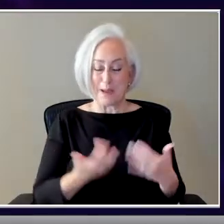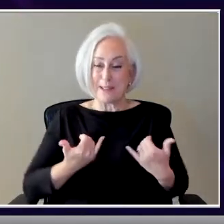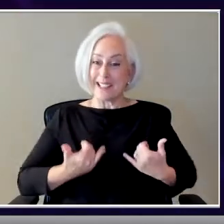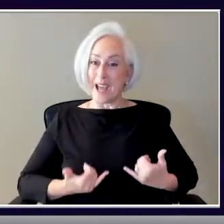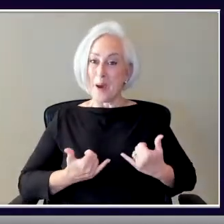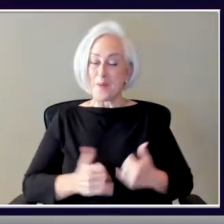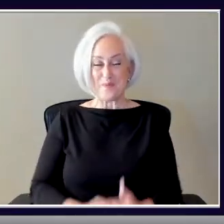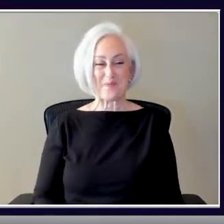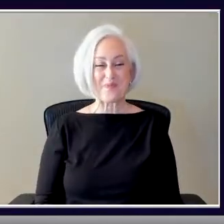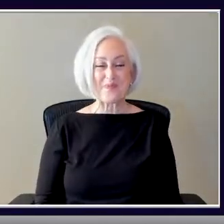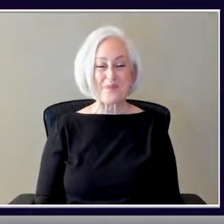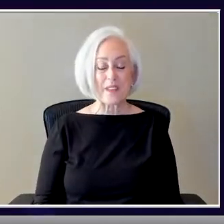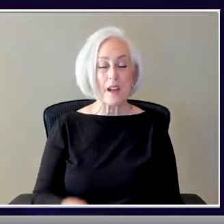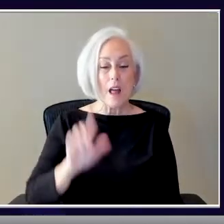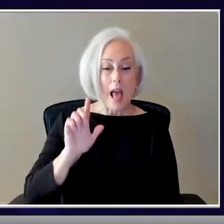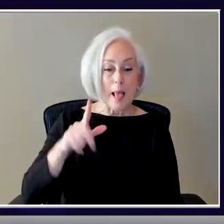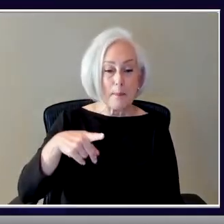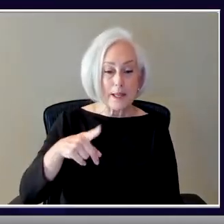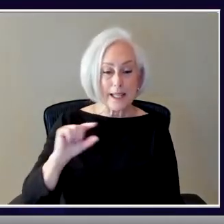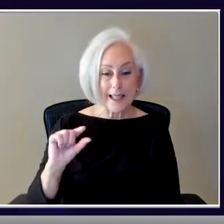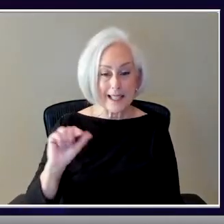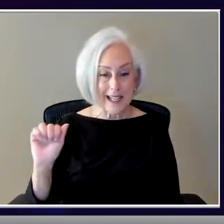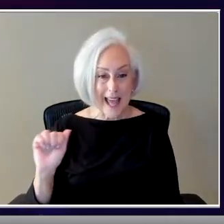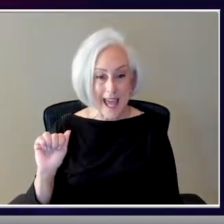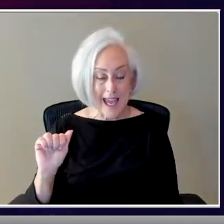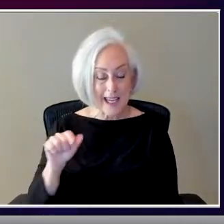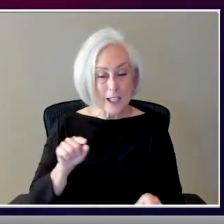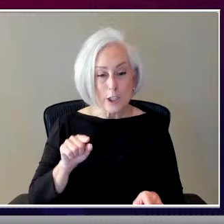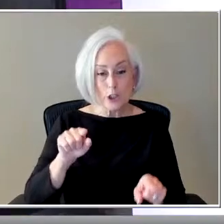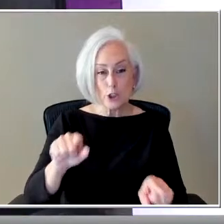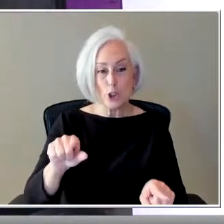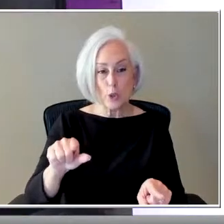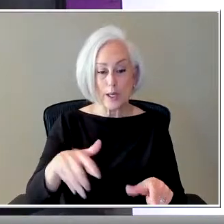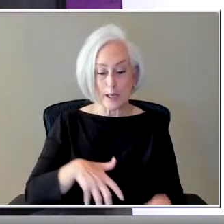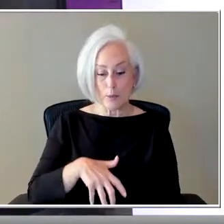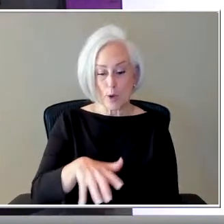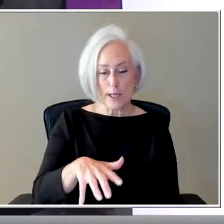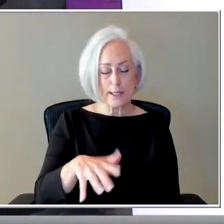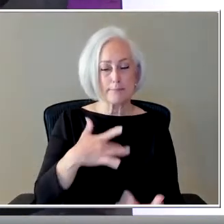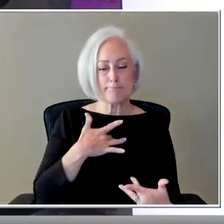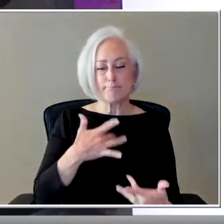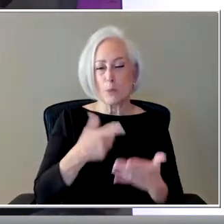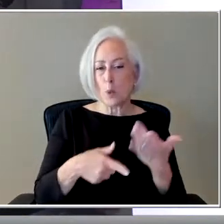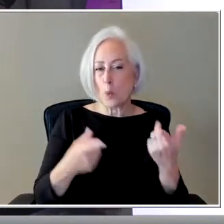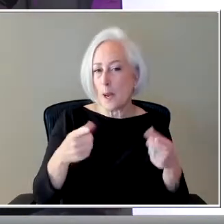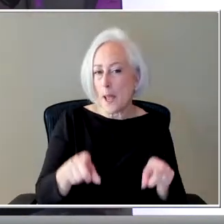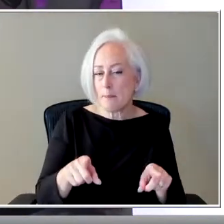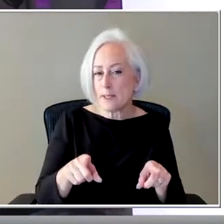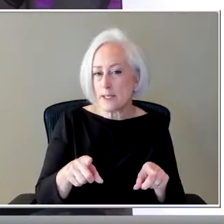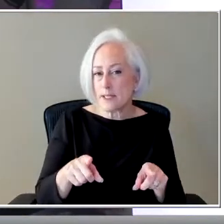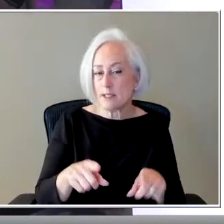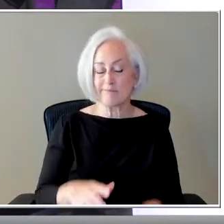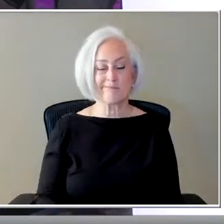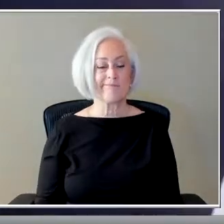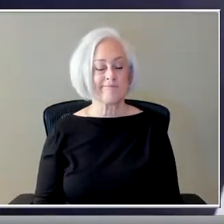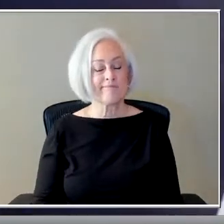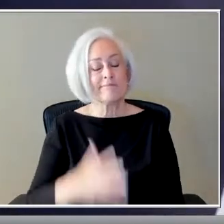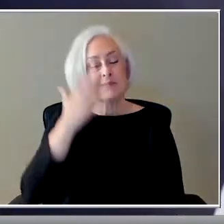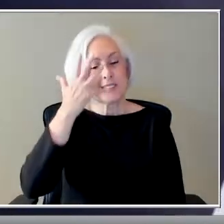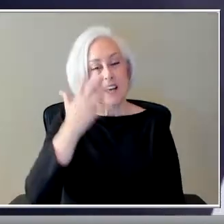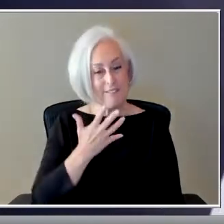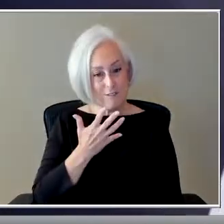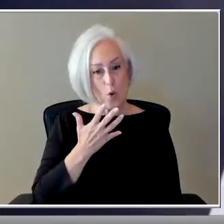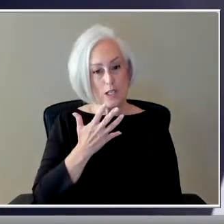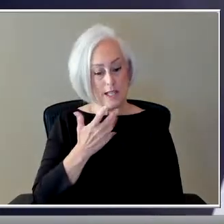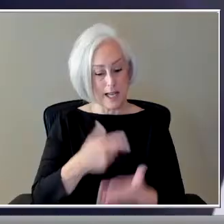to Lp(a) during pregnancy, what typically happens? Well, unfortunately, what typically happens in this country